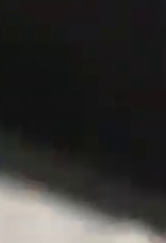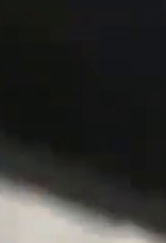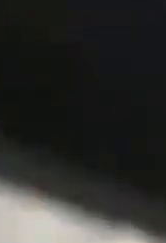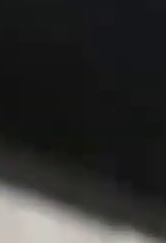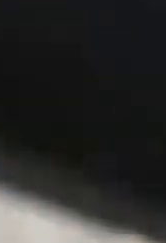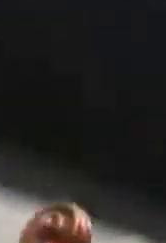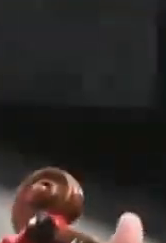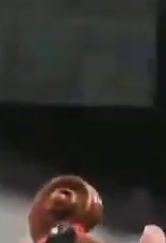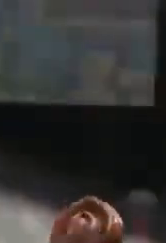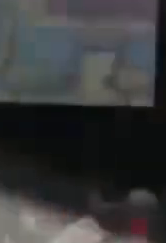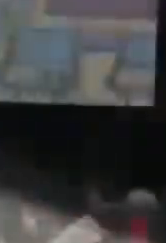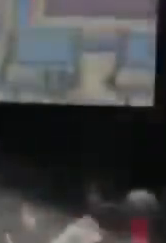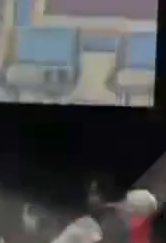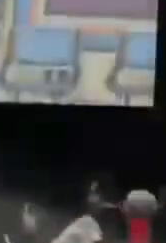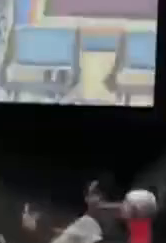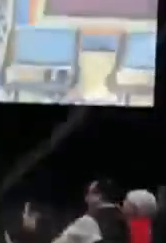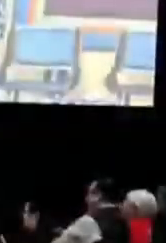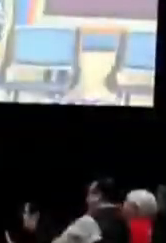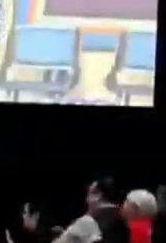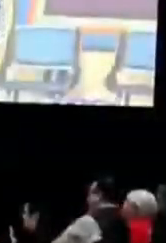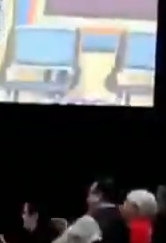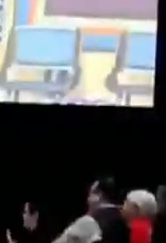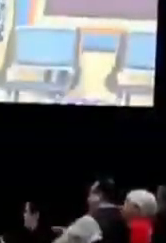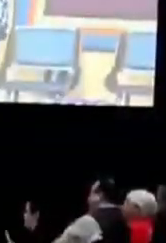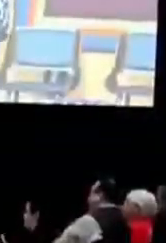hoping other organizations follow suit.